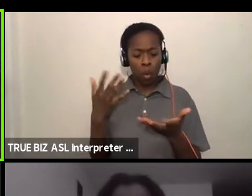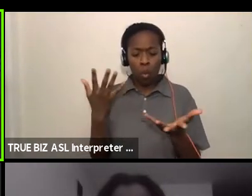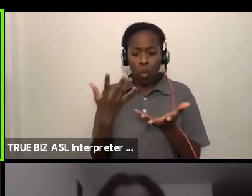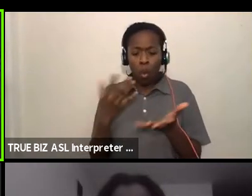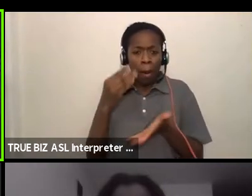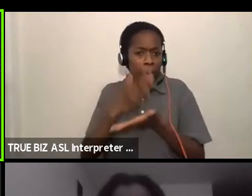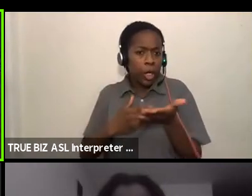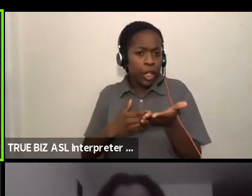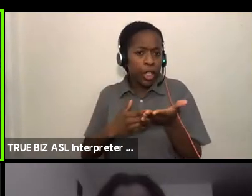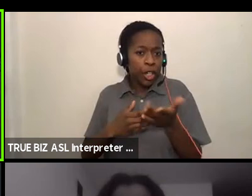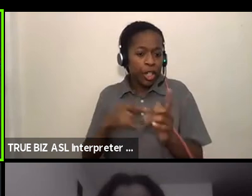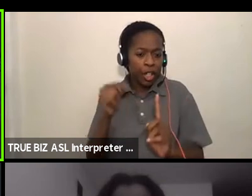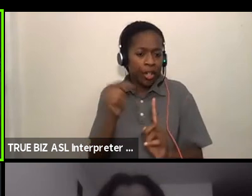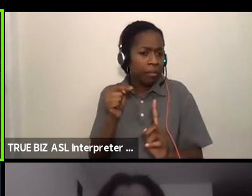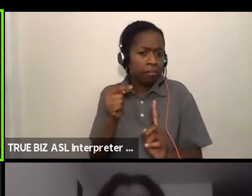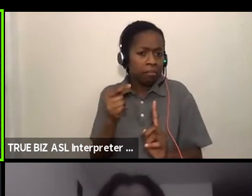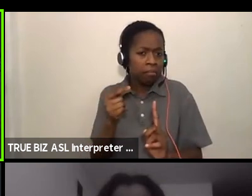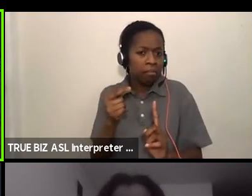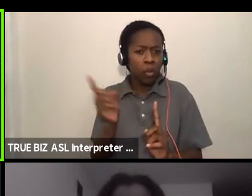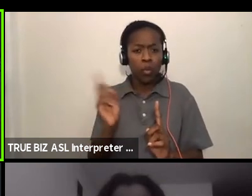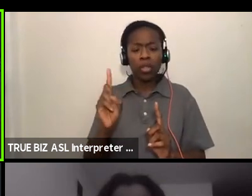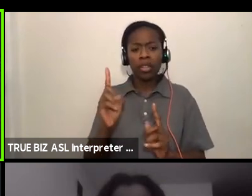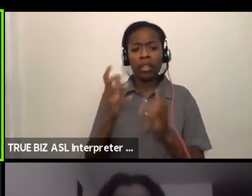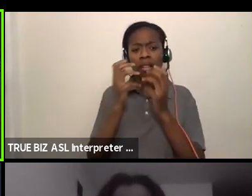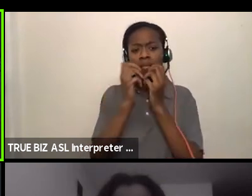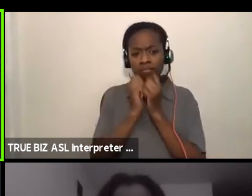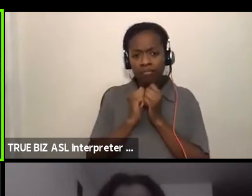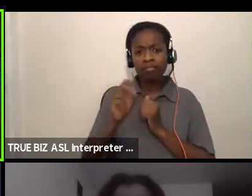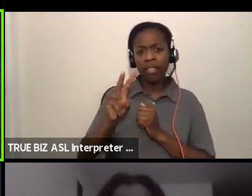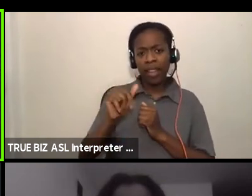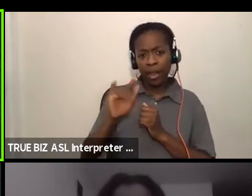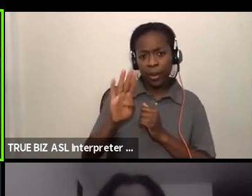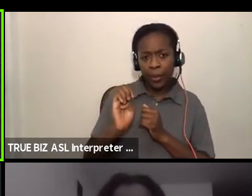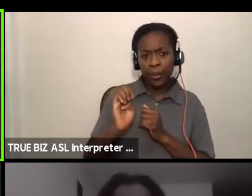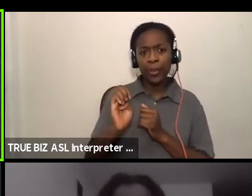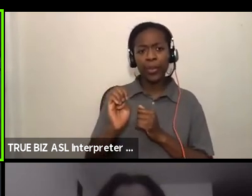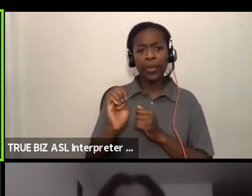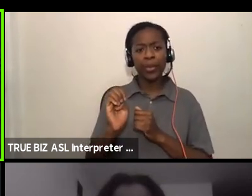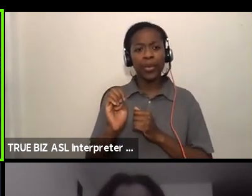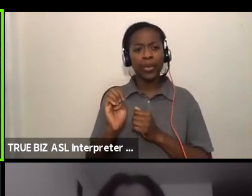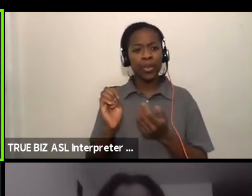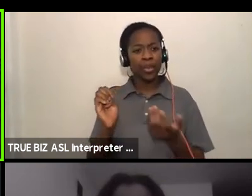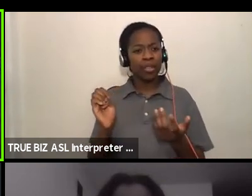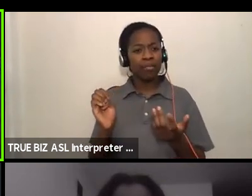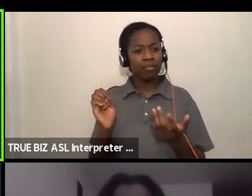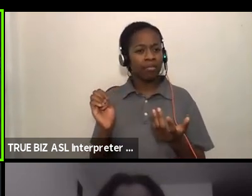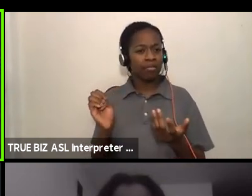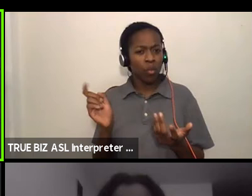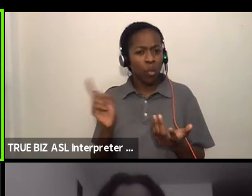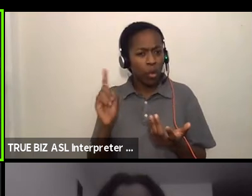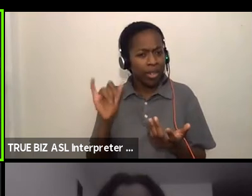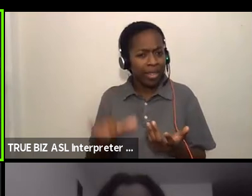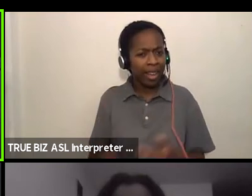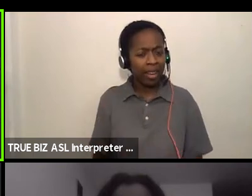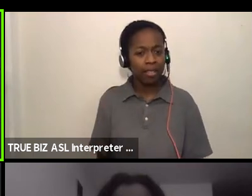where is the value, you know, that's been giving, the support that's been giving to this aspect of American theater?